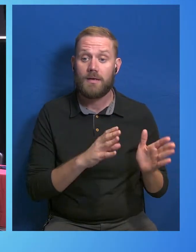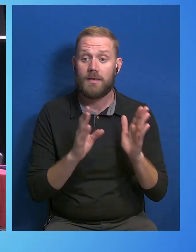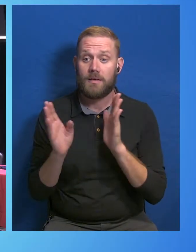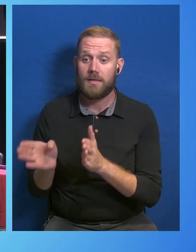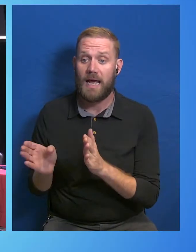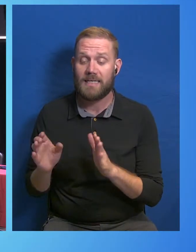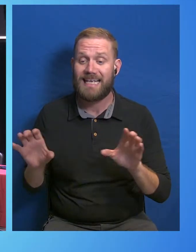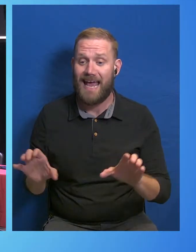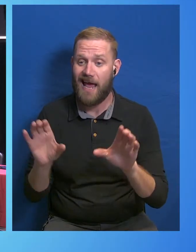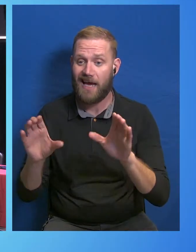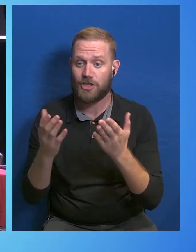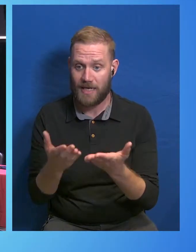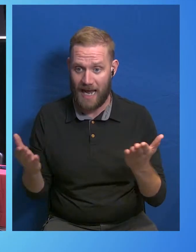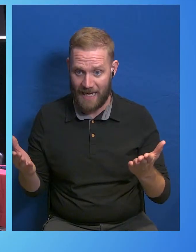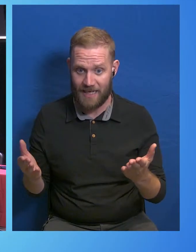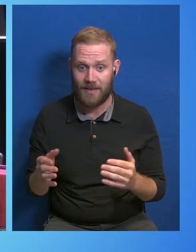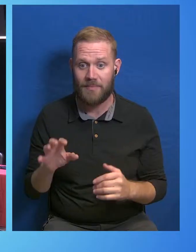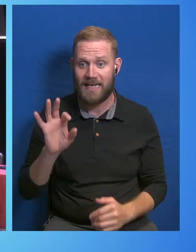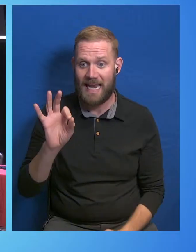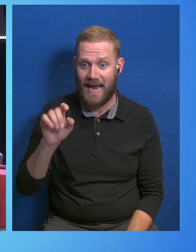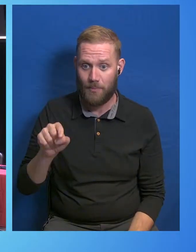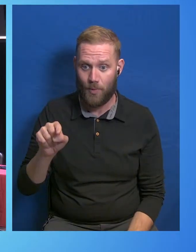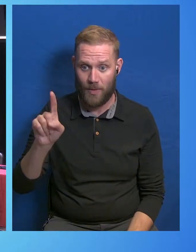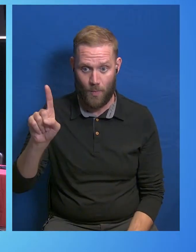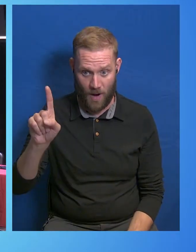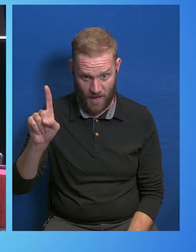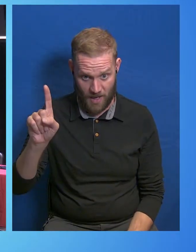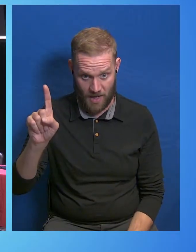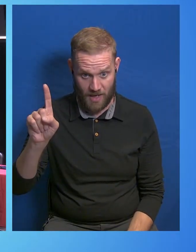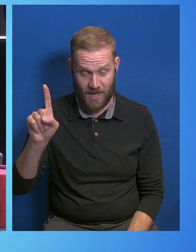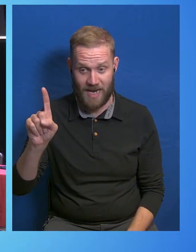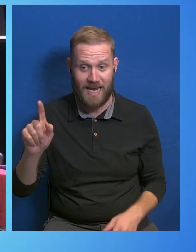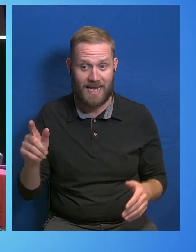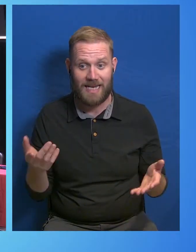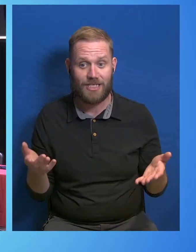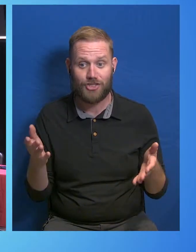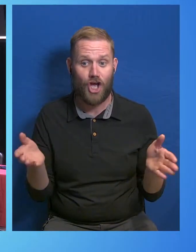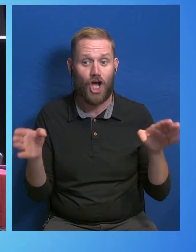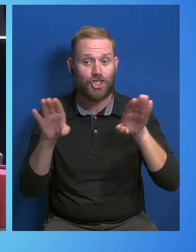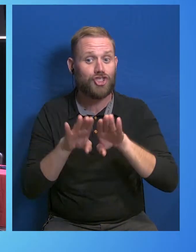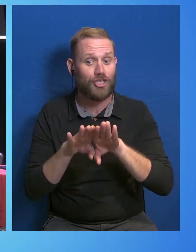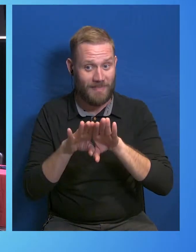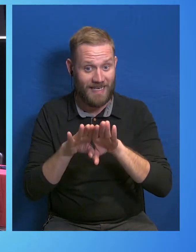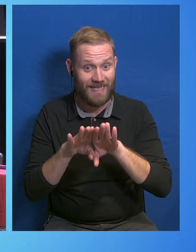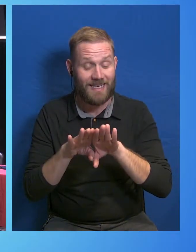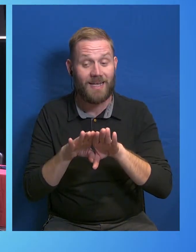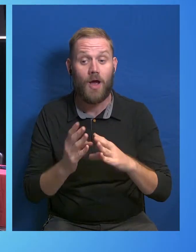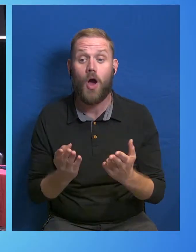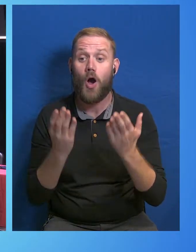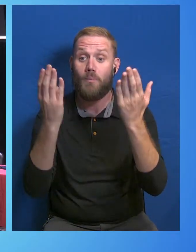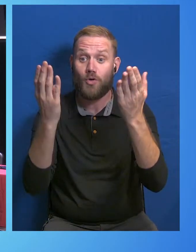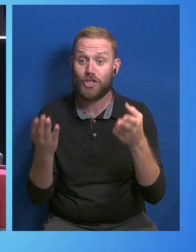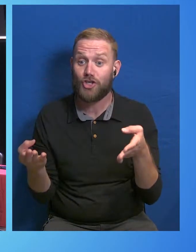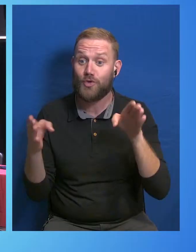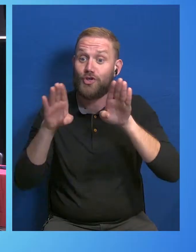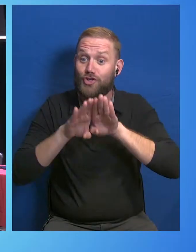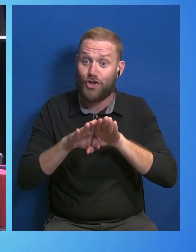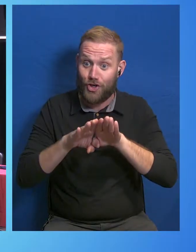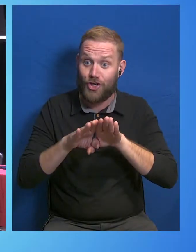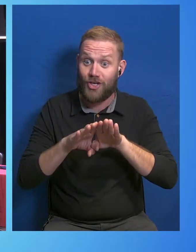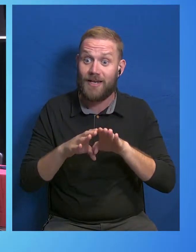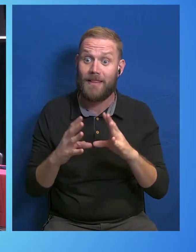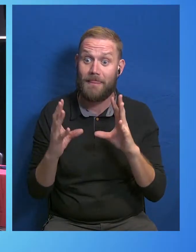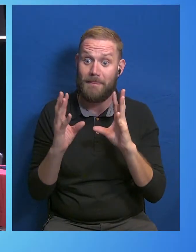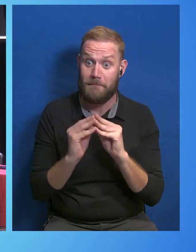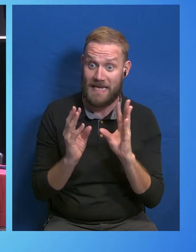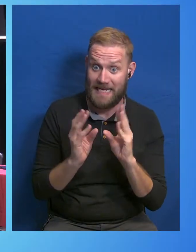Next action item is 9.1, which is adjournment. I'll take a motion to adjourn the meeting and a